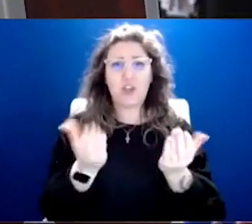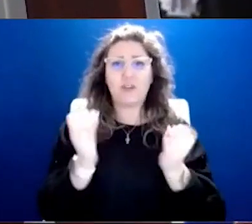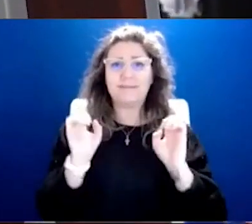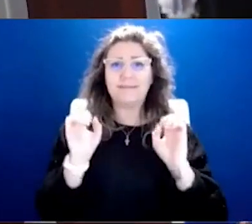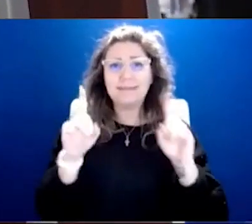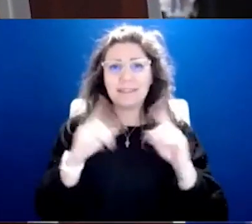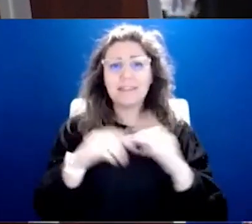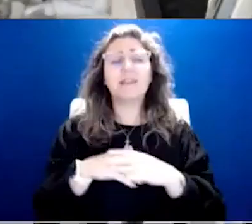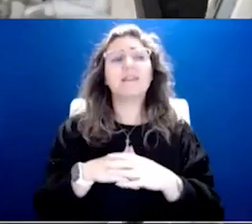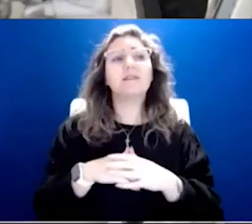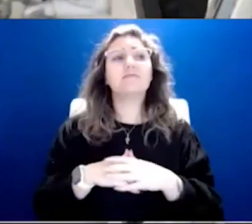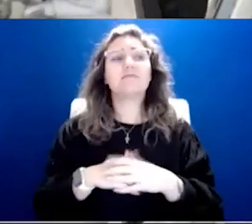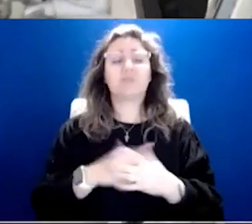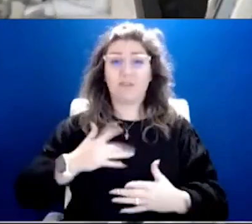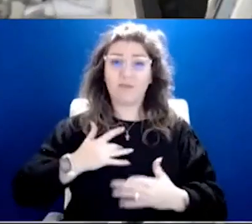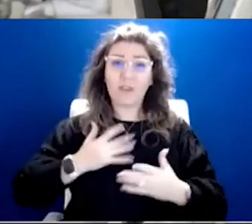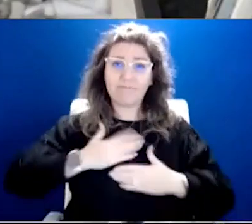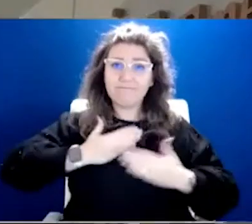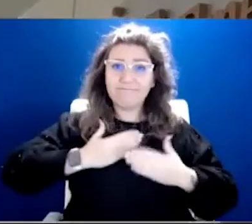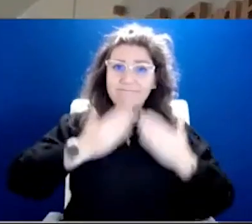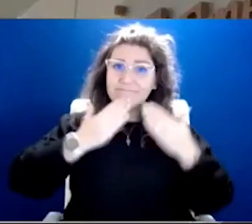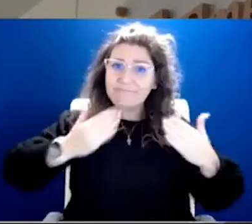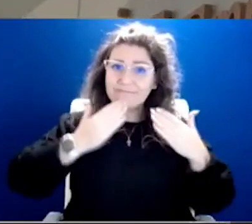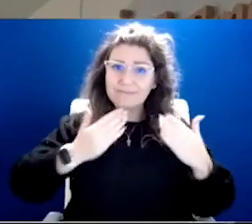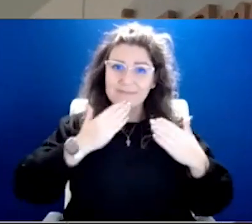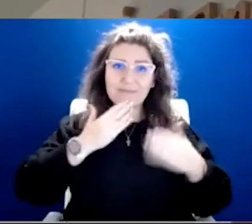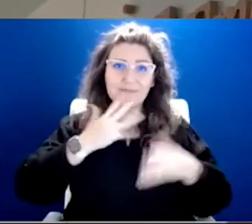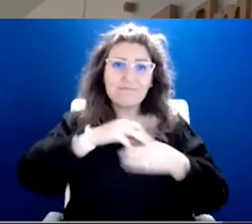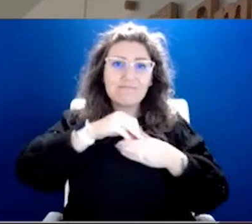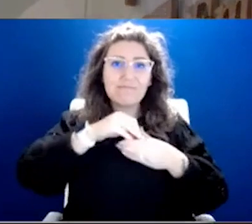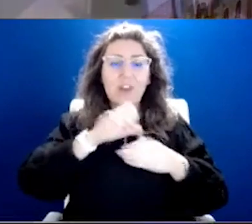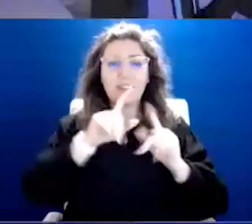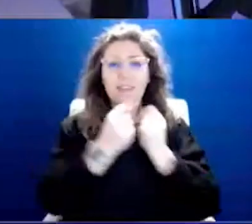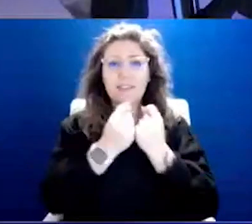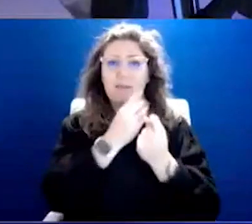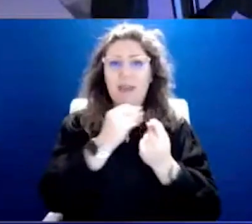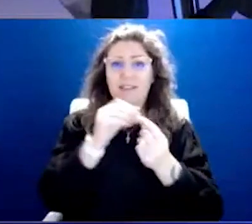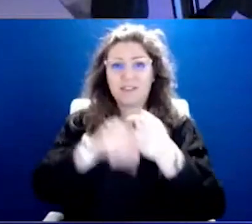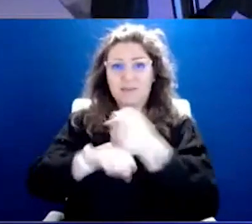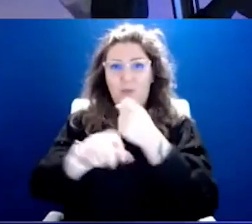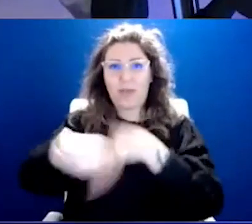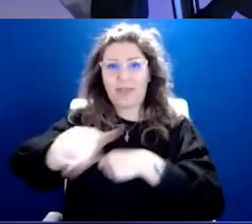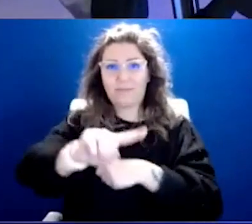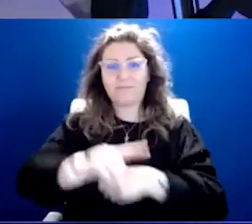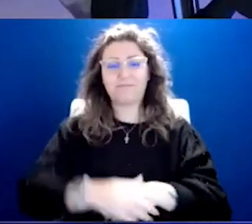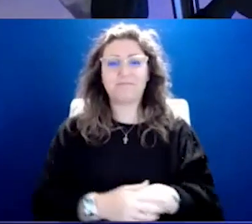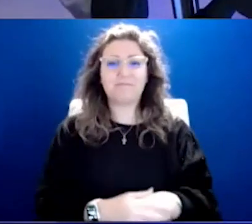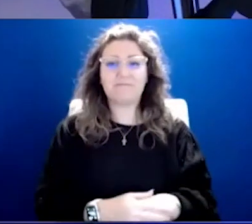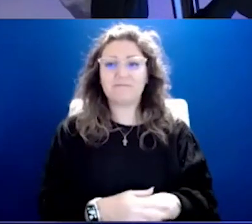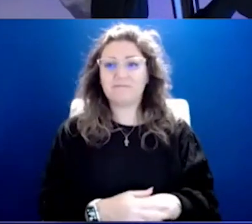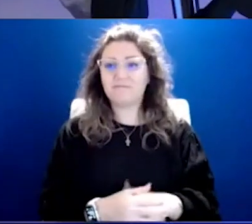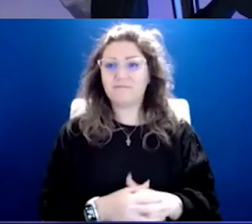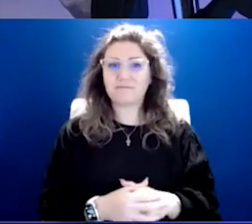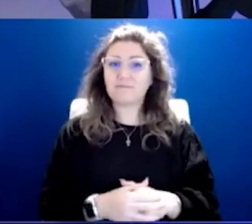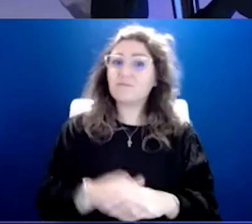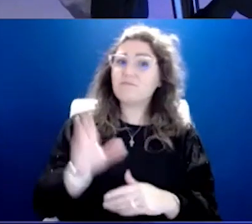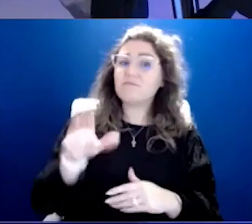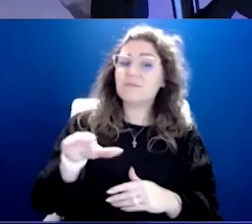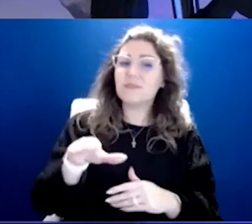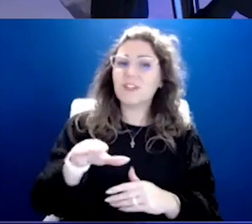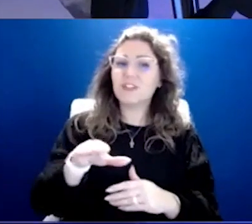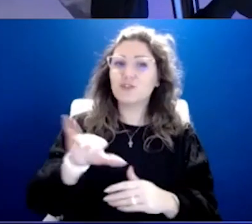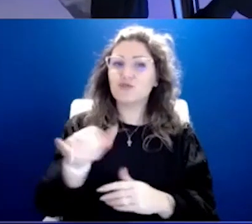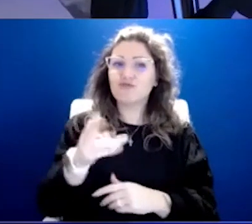very grateful to be a part of it and that I get to be there to support them. Dr. Joseph LeMaster, Johnson County Public